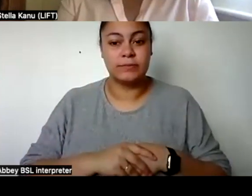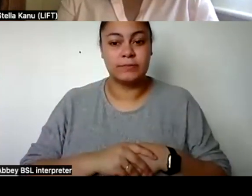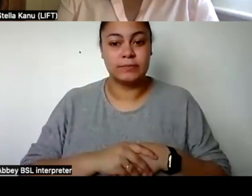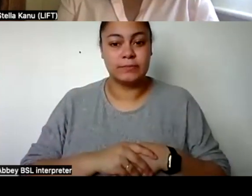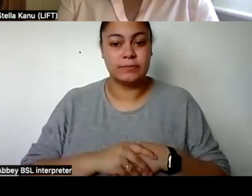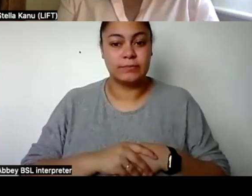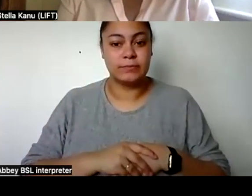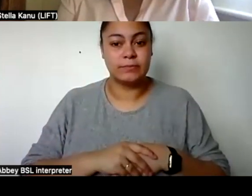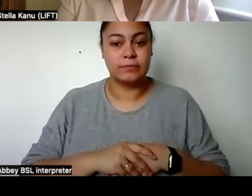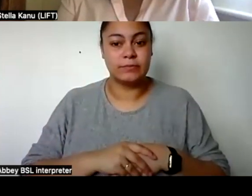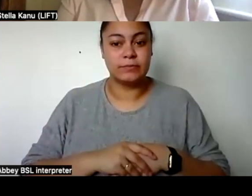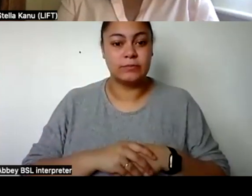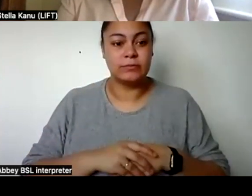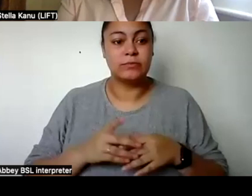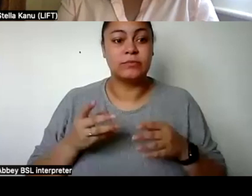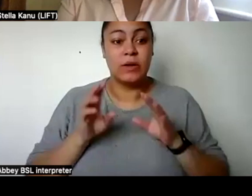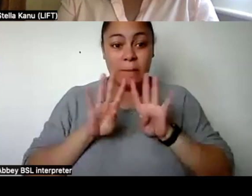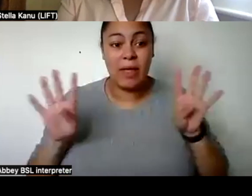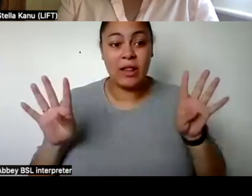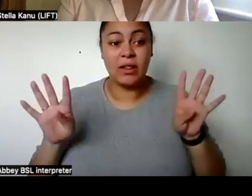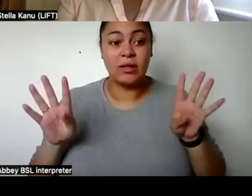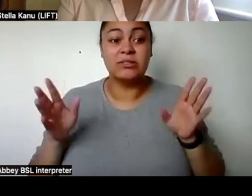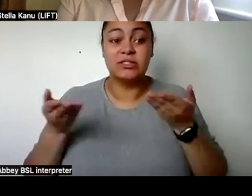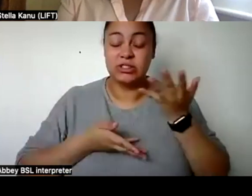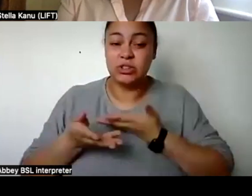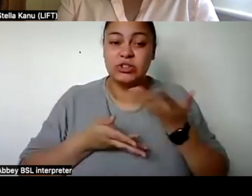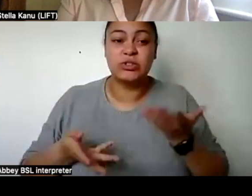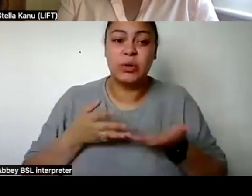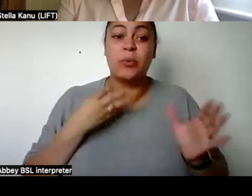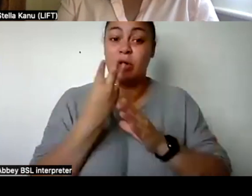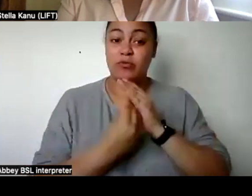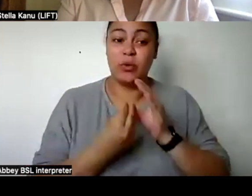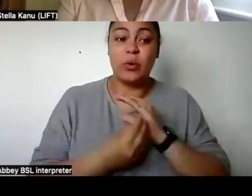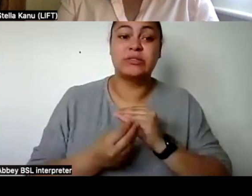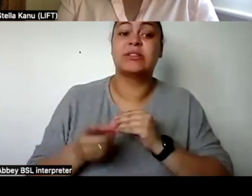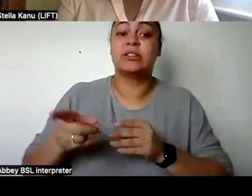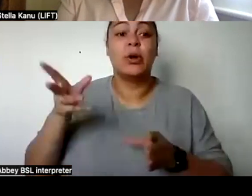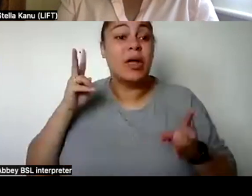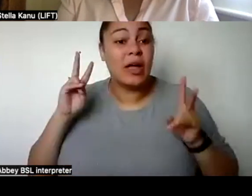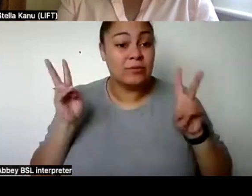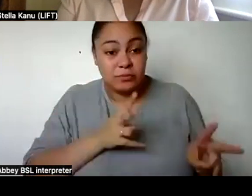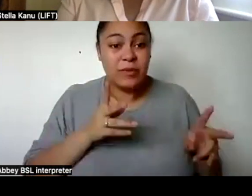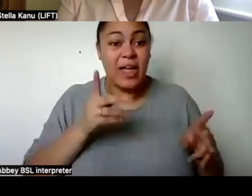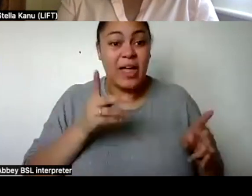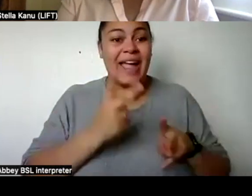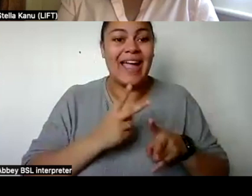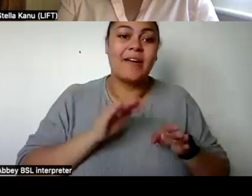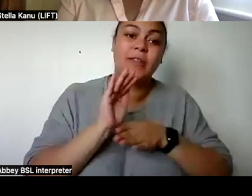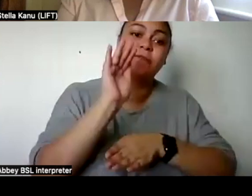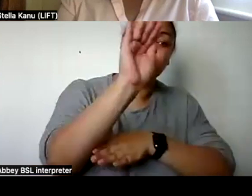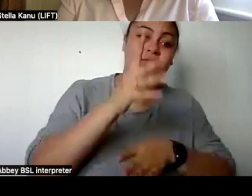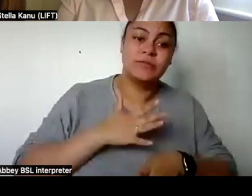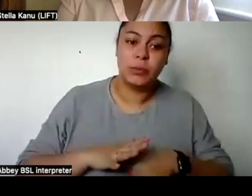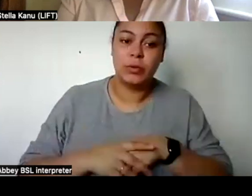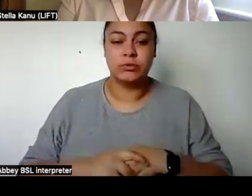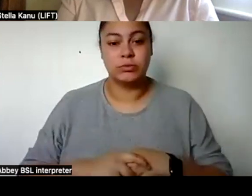panel discussion, we wanted to say we are recording this session for others to access throughout the Freelance Futures programme. So